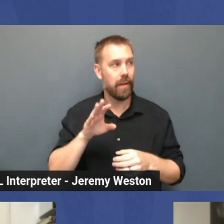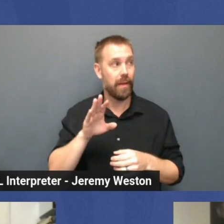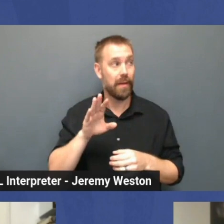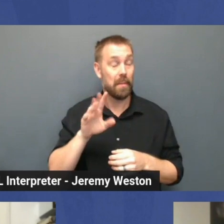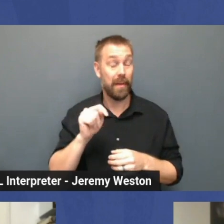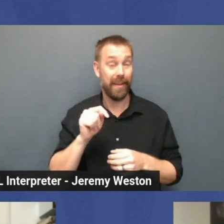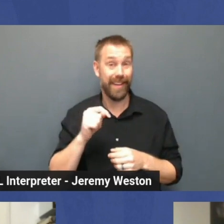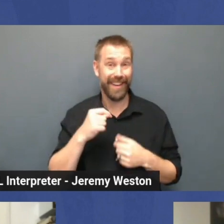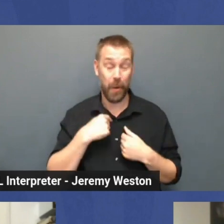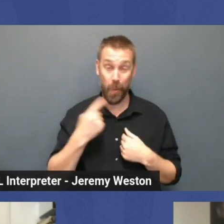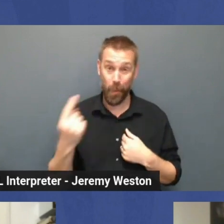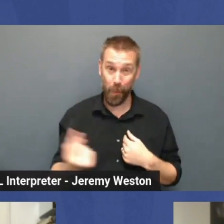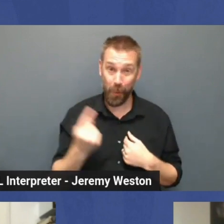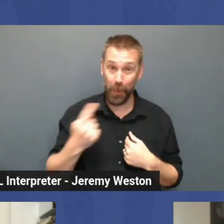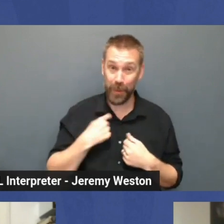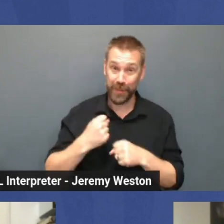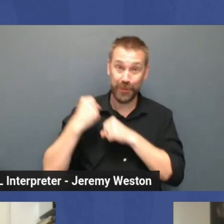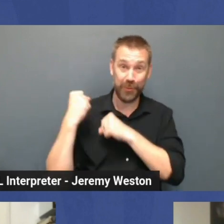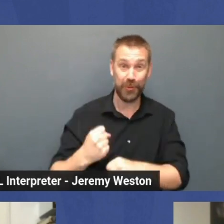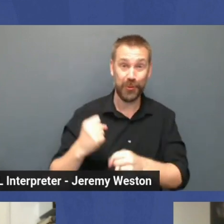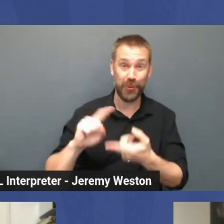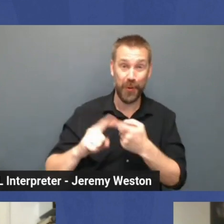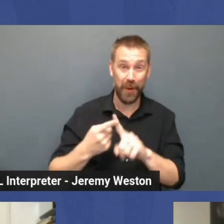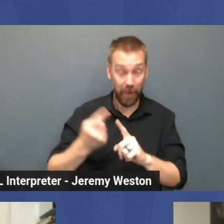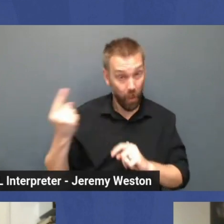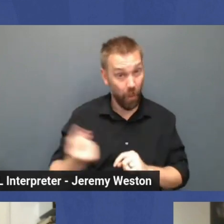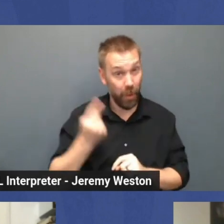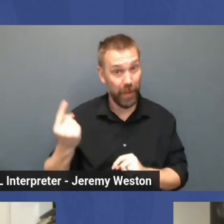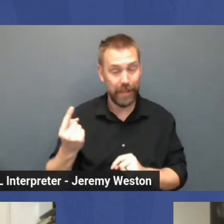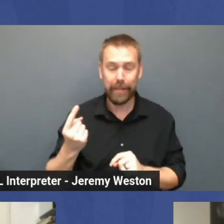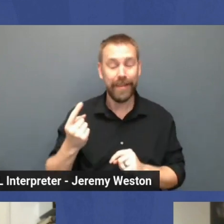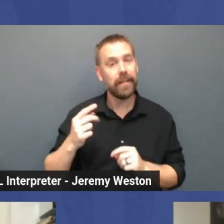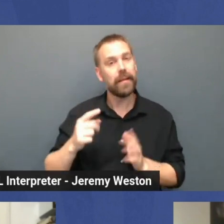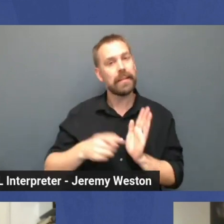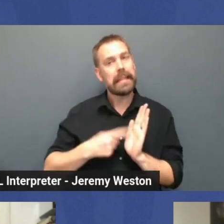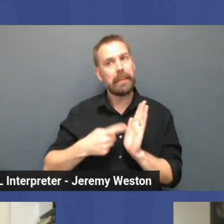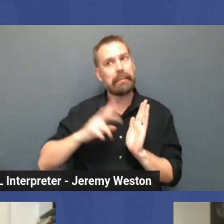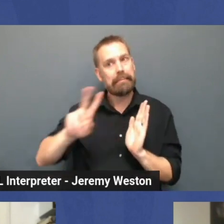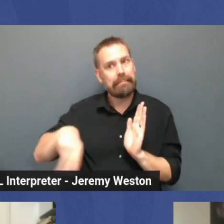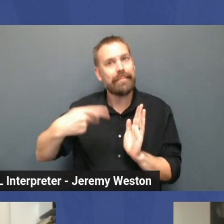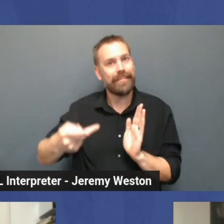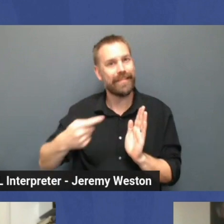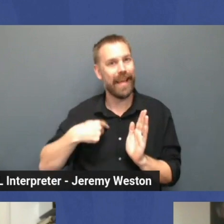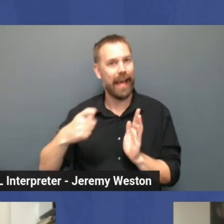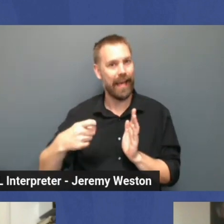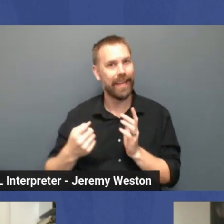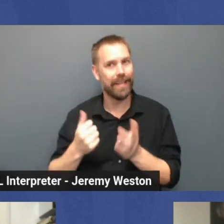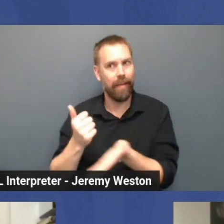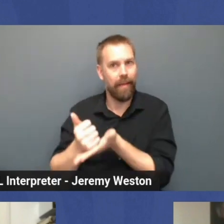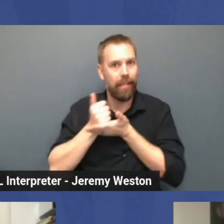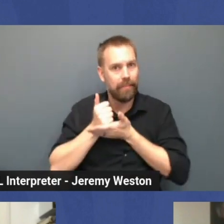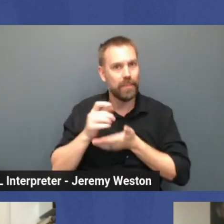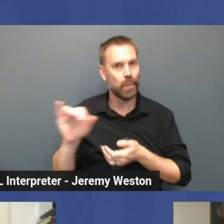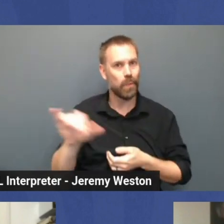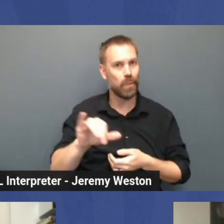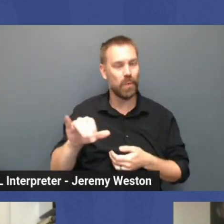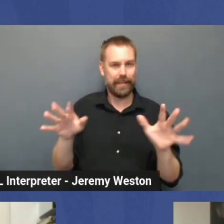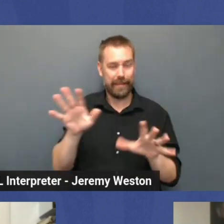friend and I need help too sometimes. And so I'm taking this brave stance,